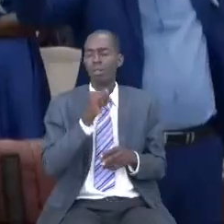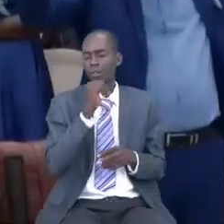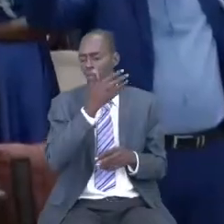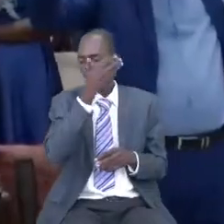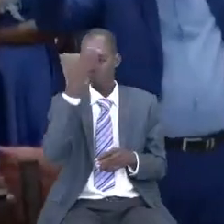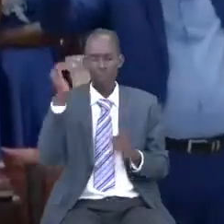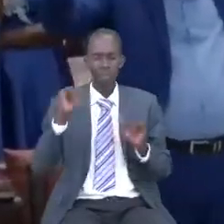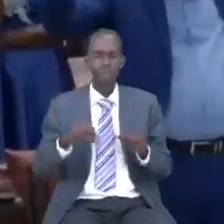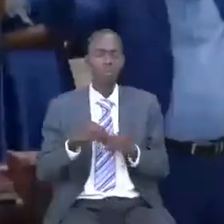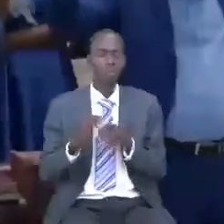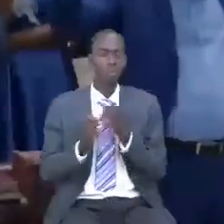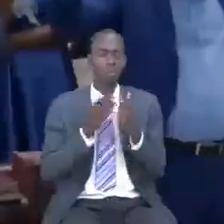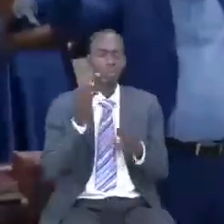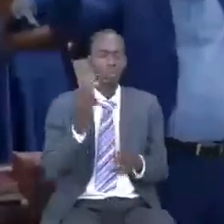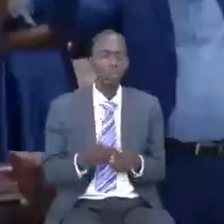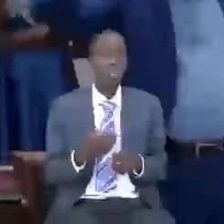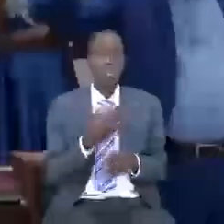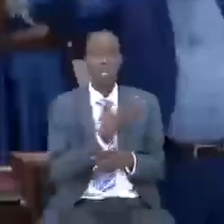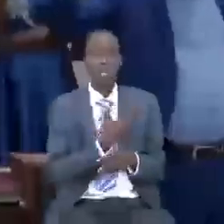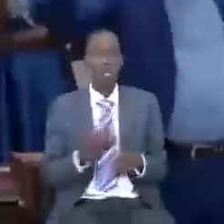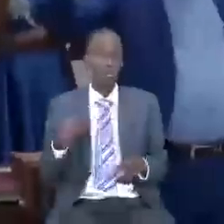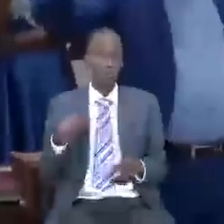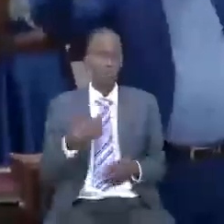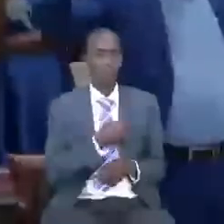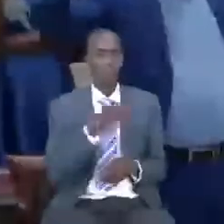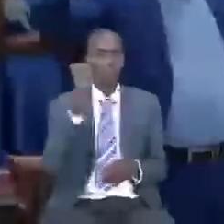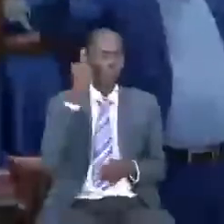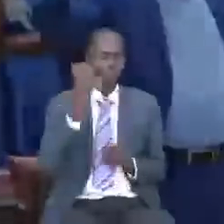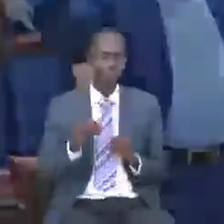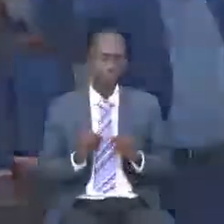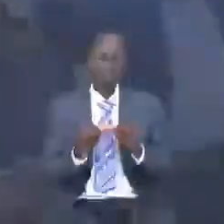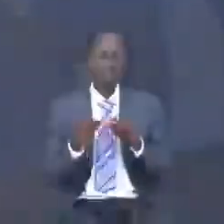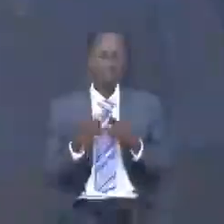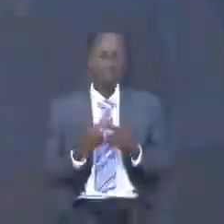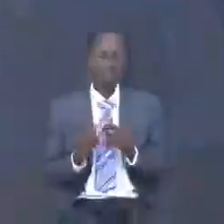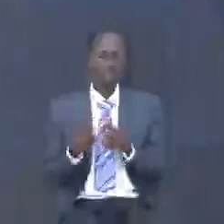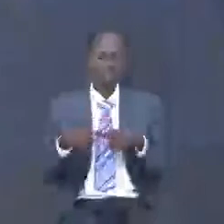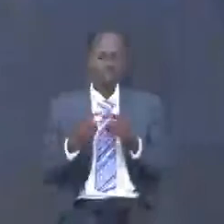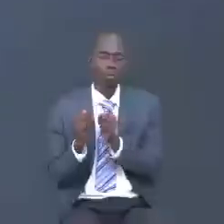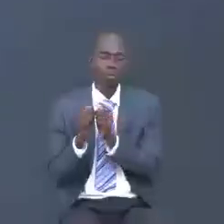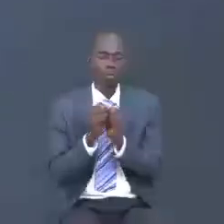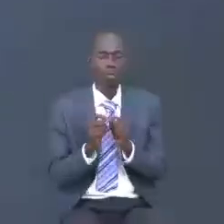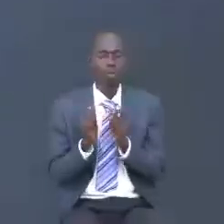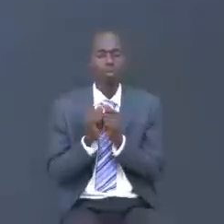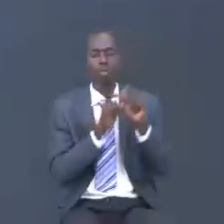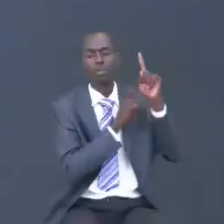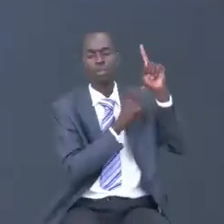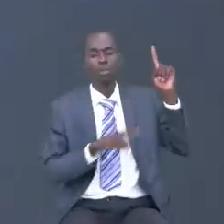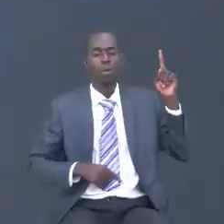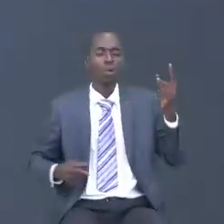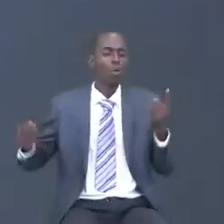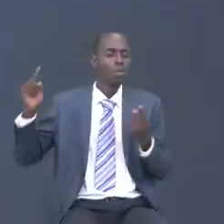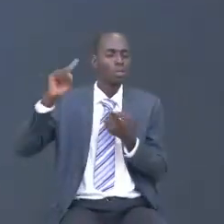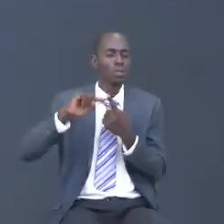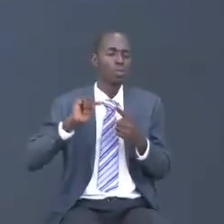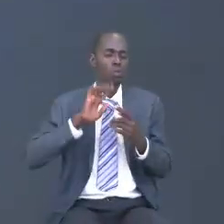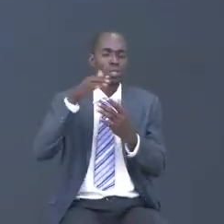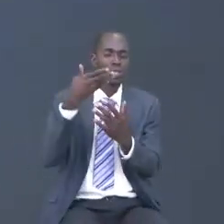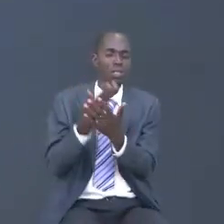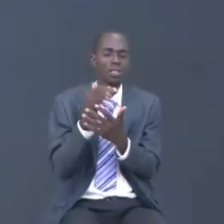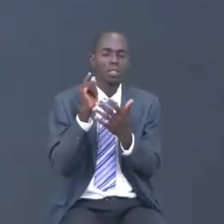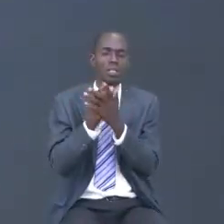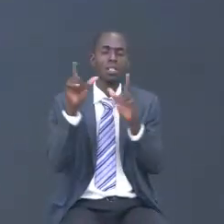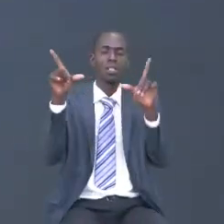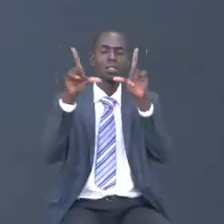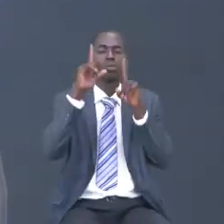unforgettable, and we'll keep on moving with the Lord until we reach that point you have called